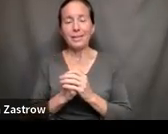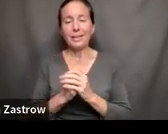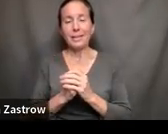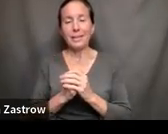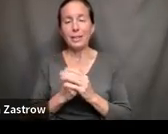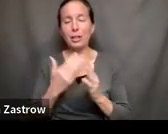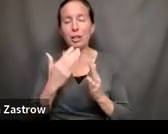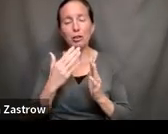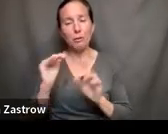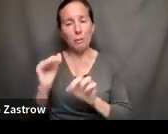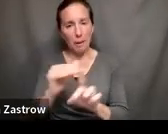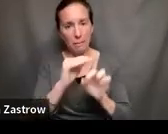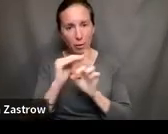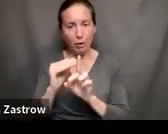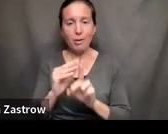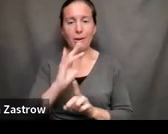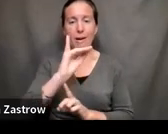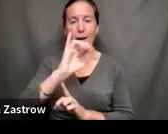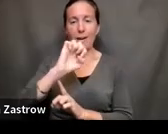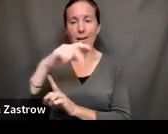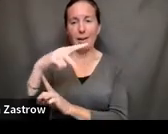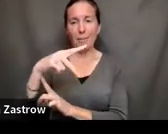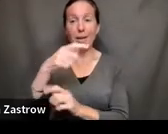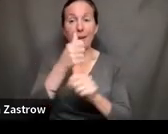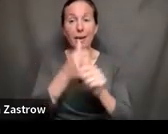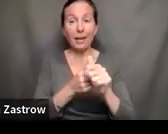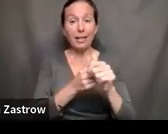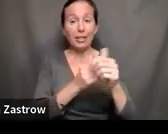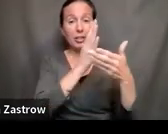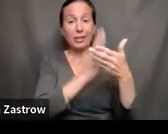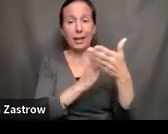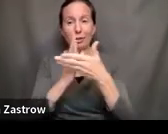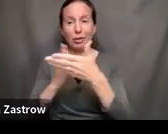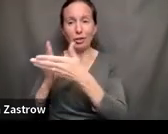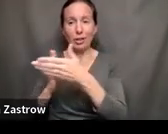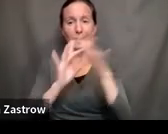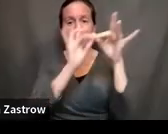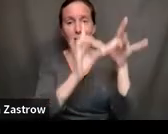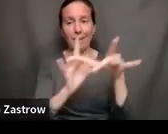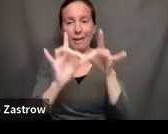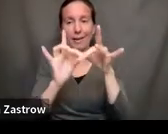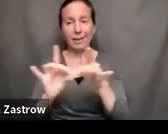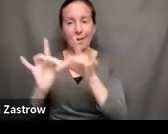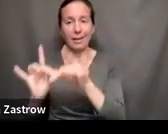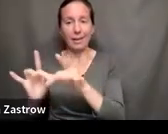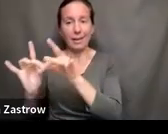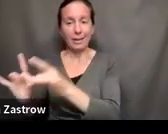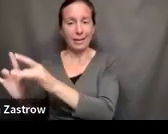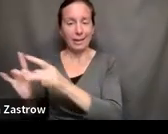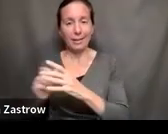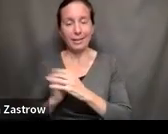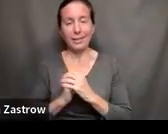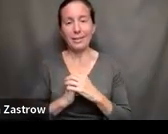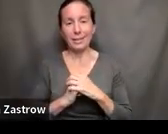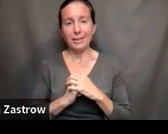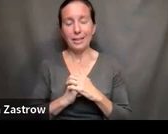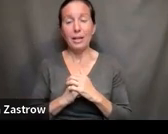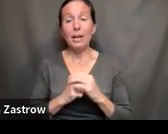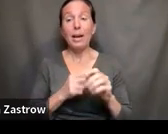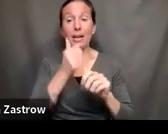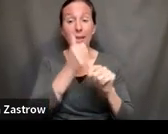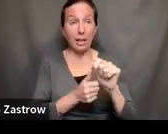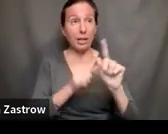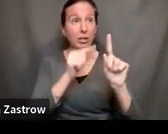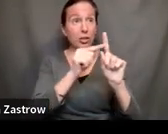the flow of the IEP, each section connects and is directly aligned with the next